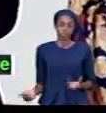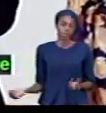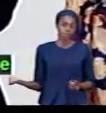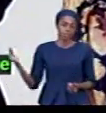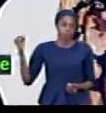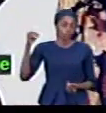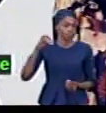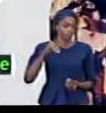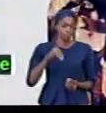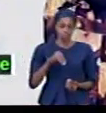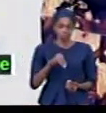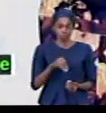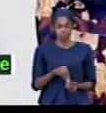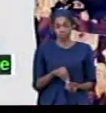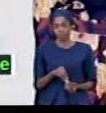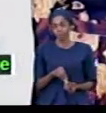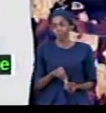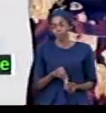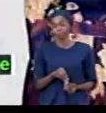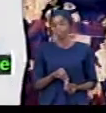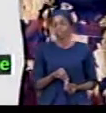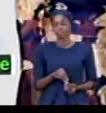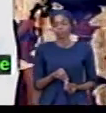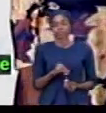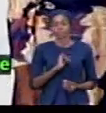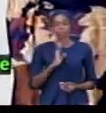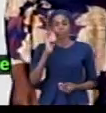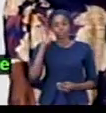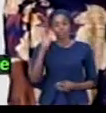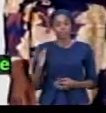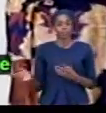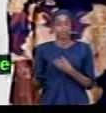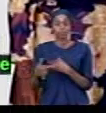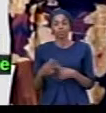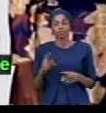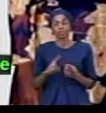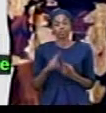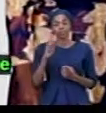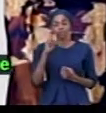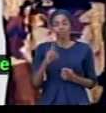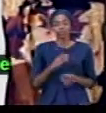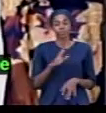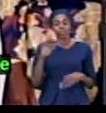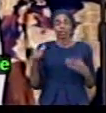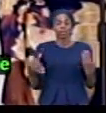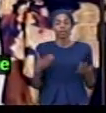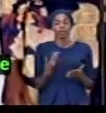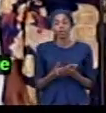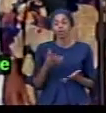I will restore to you all of these and